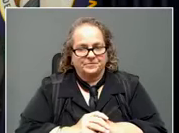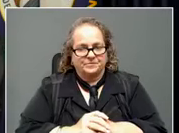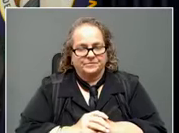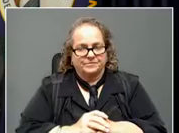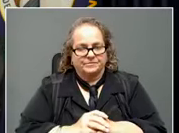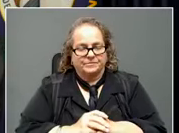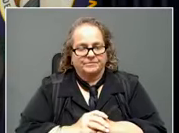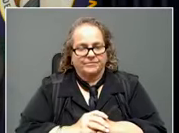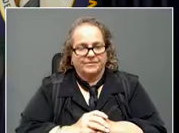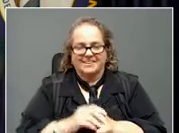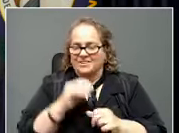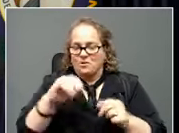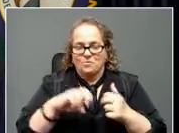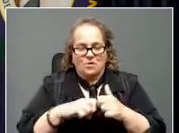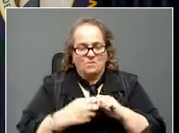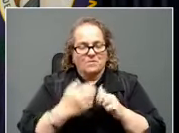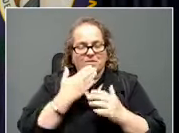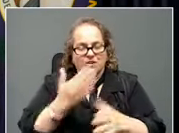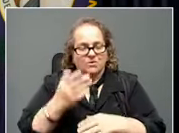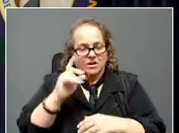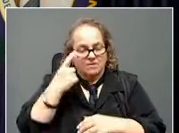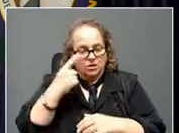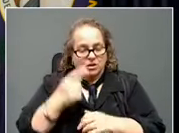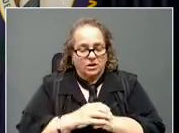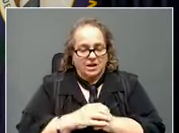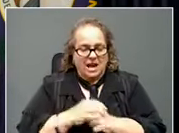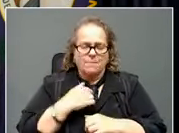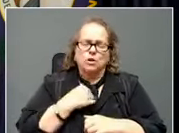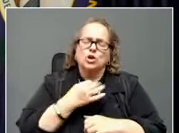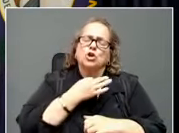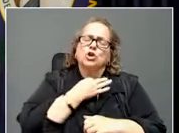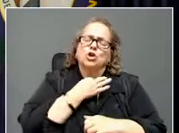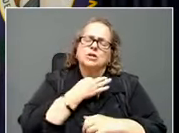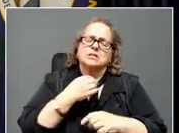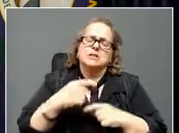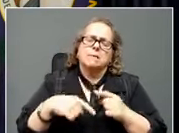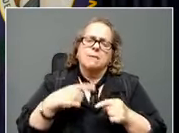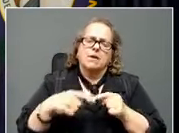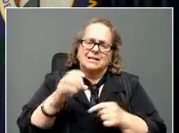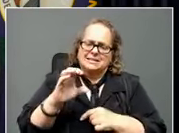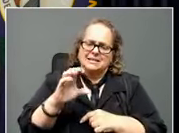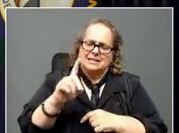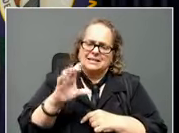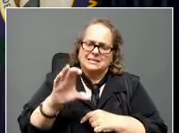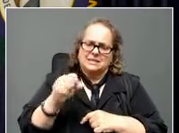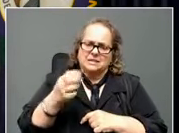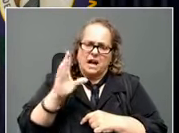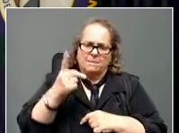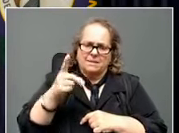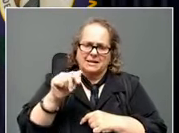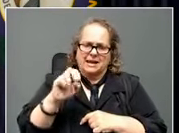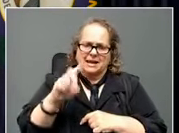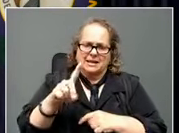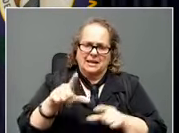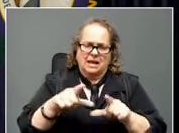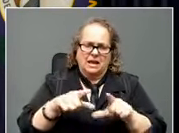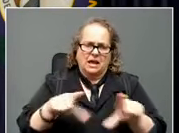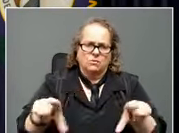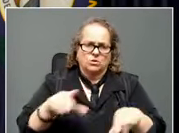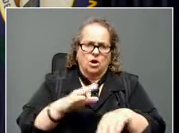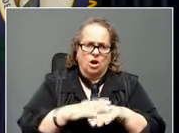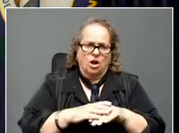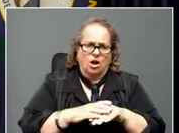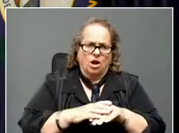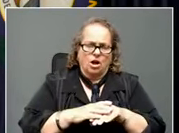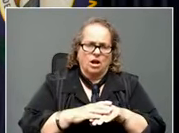Not a problem. Thank you, Governor. I'm curious about the CDC's updated language on the